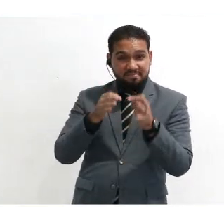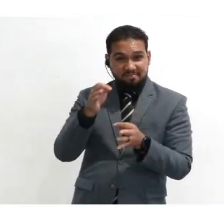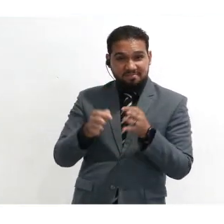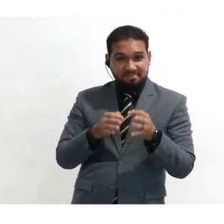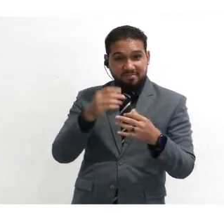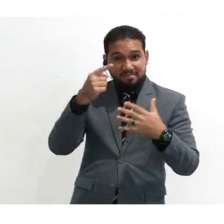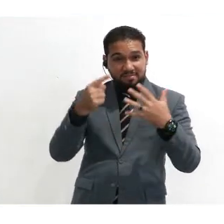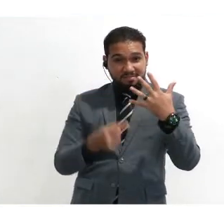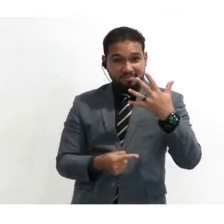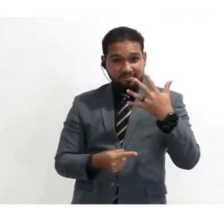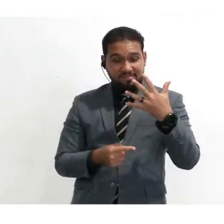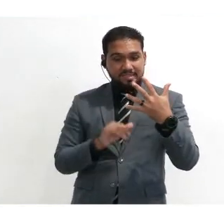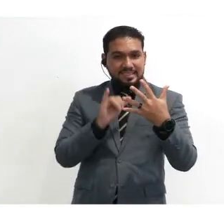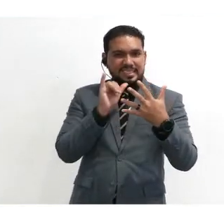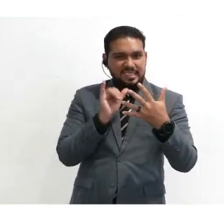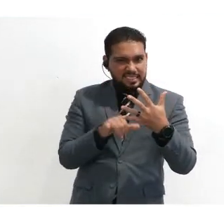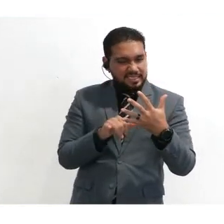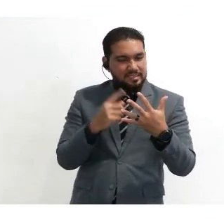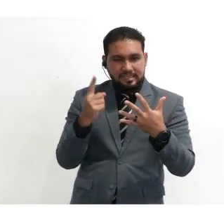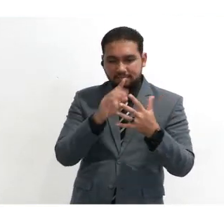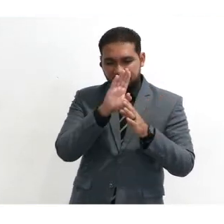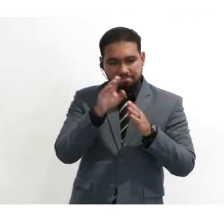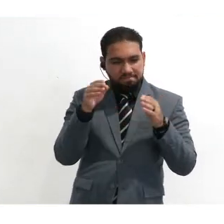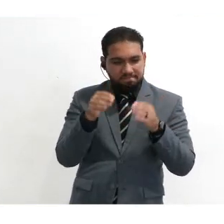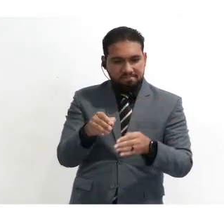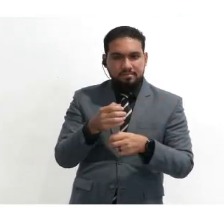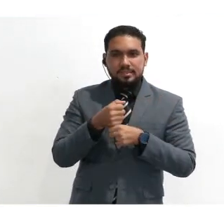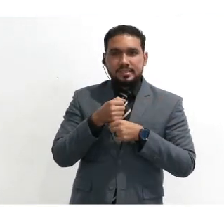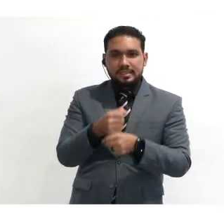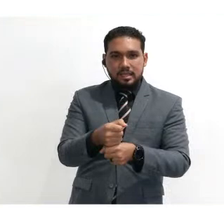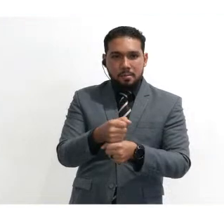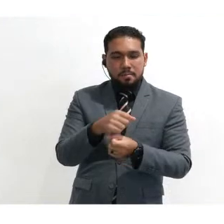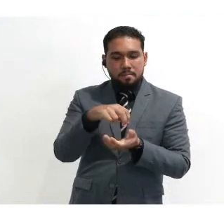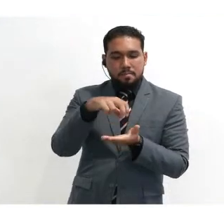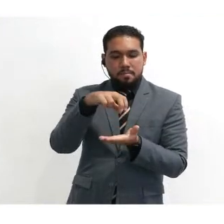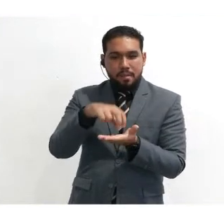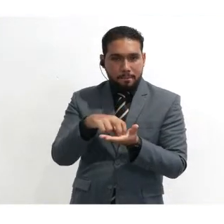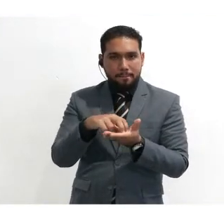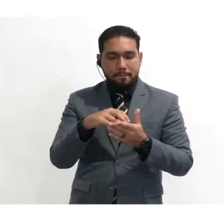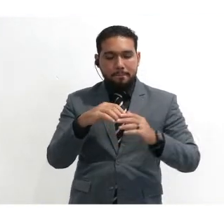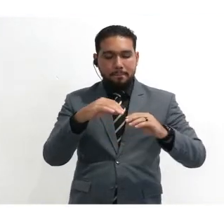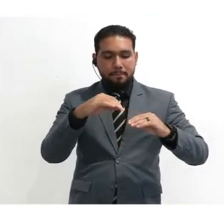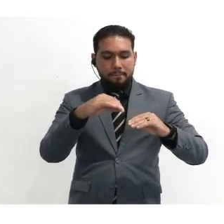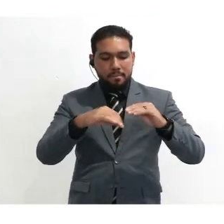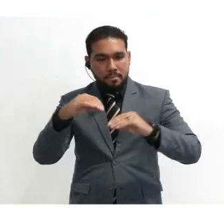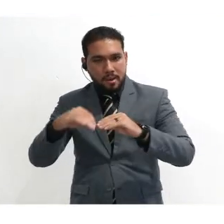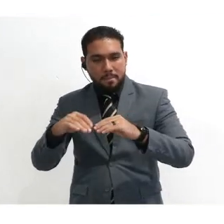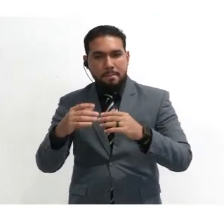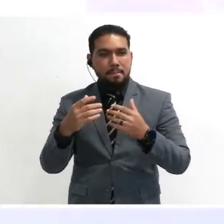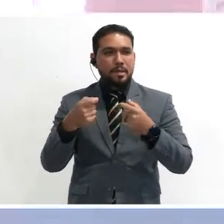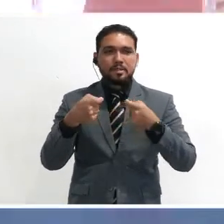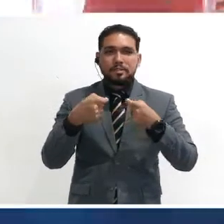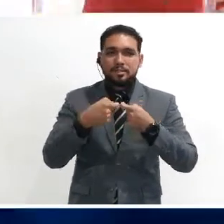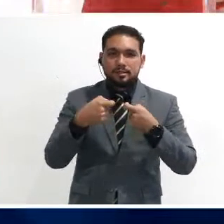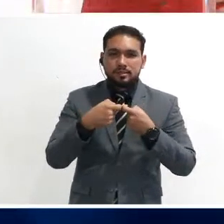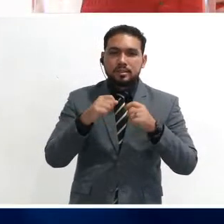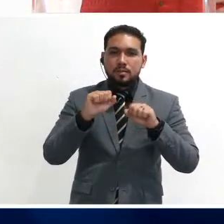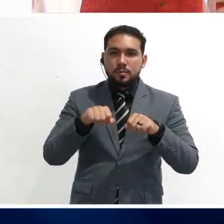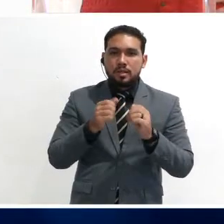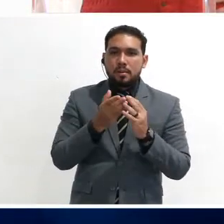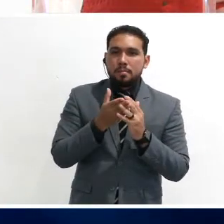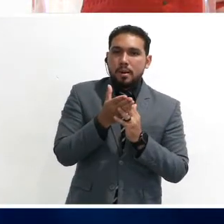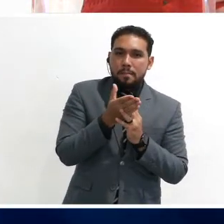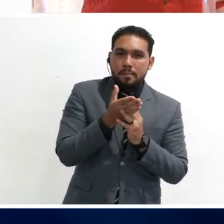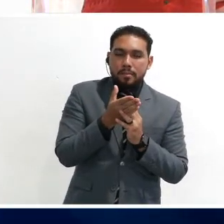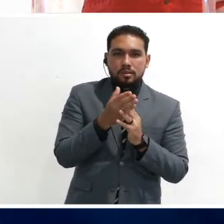these very complex packages. And I think, as I stated a few slides